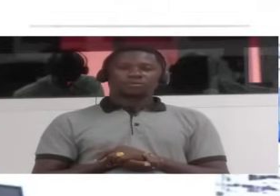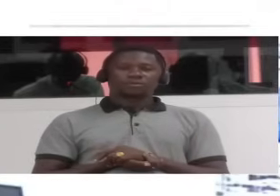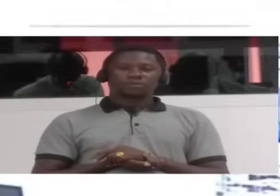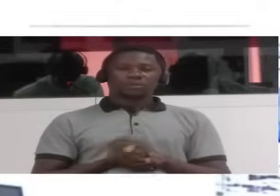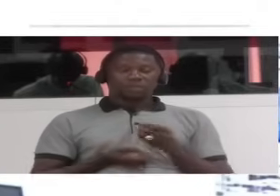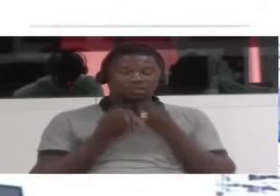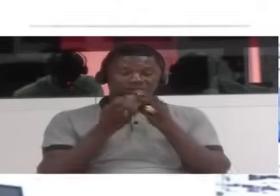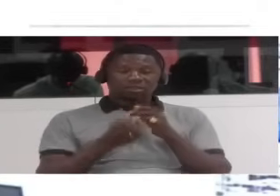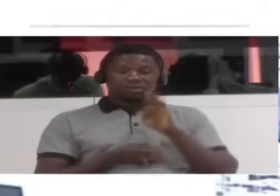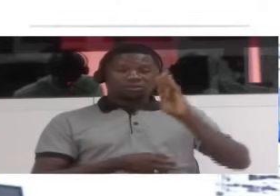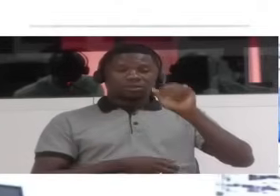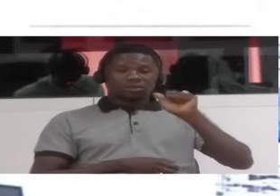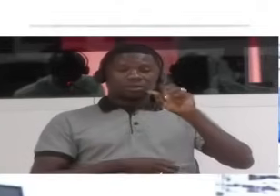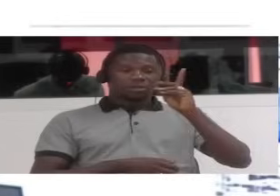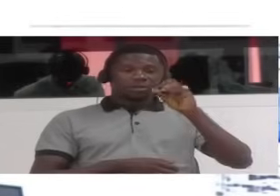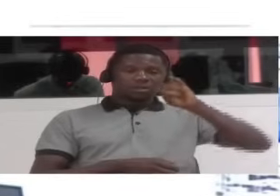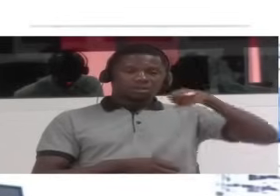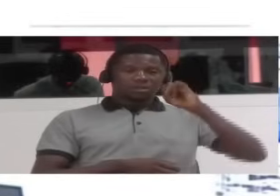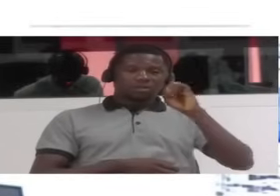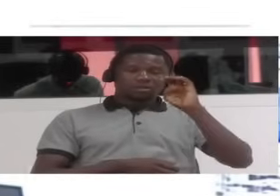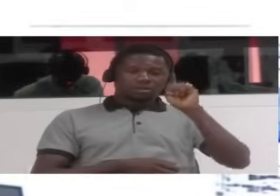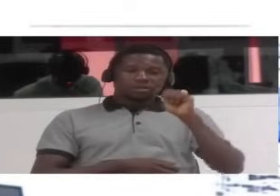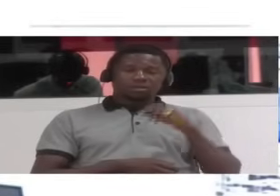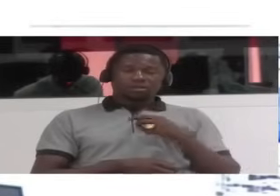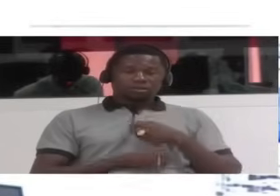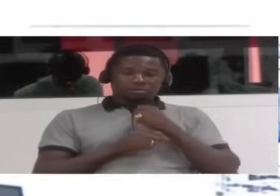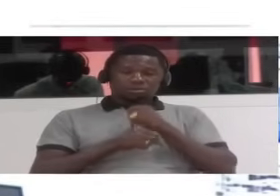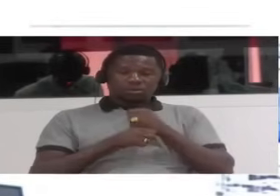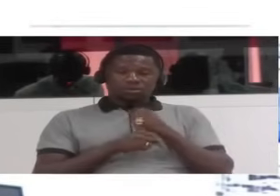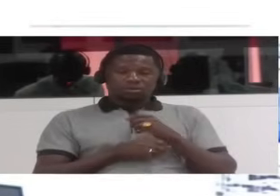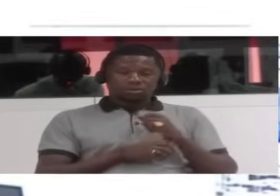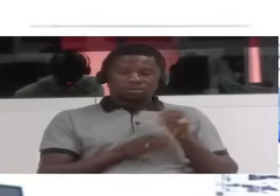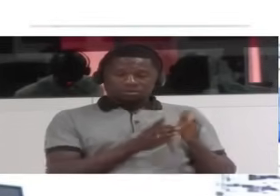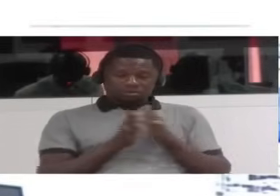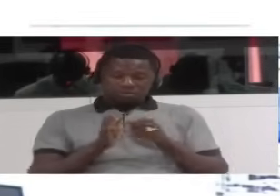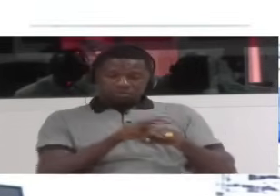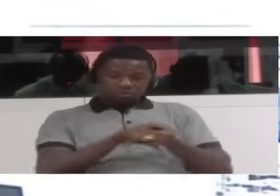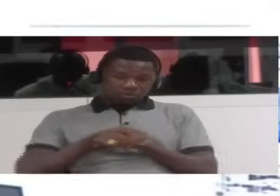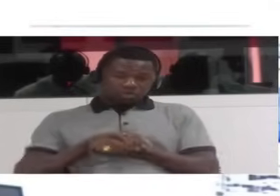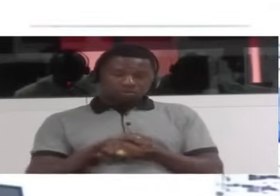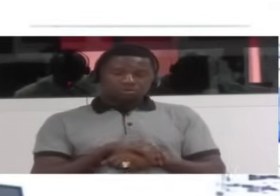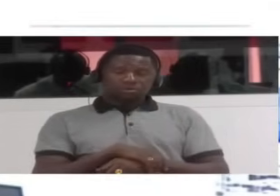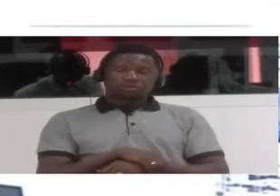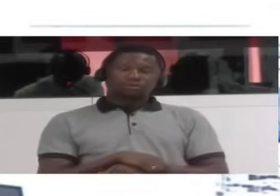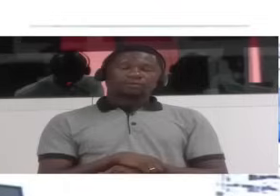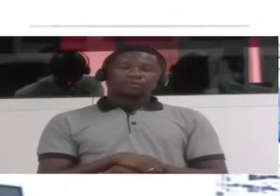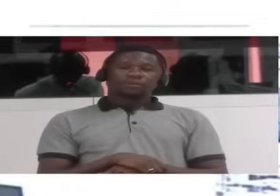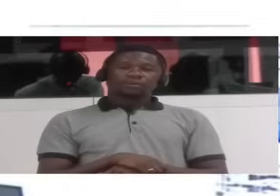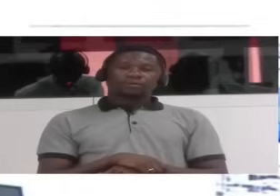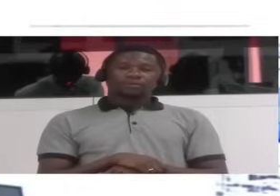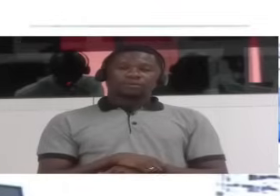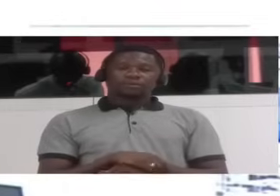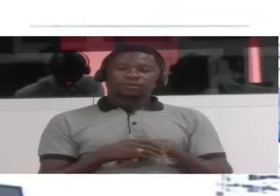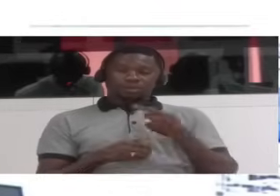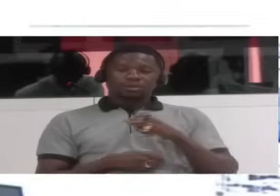was ready to coup d'etat, to make a coup plot. And that